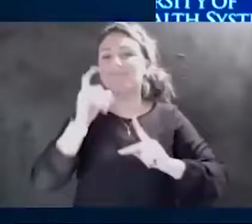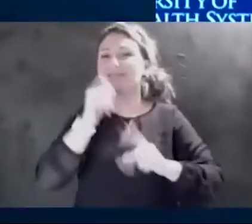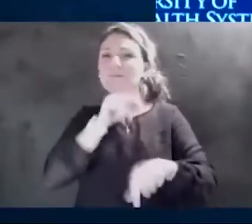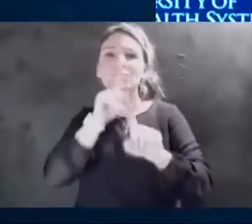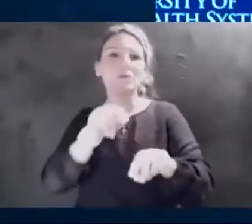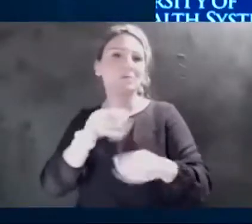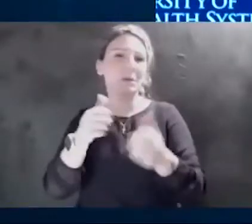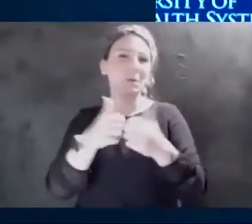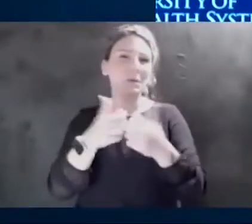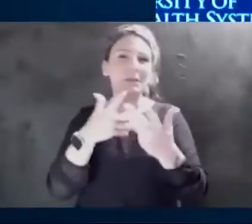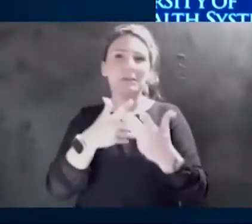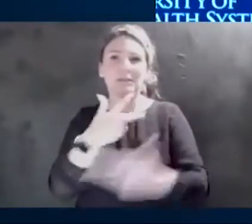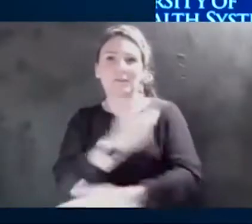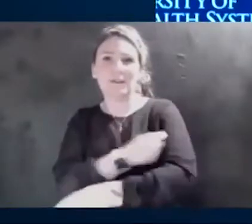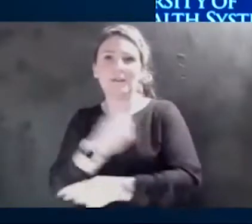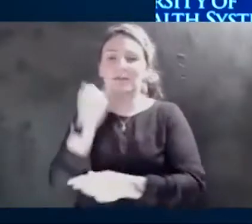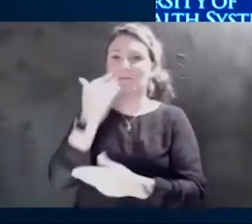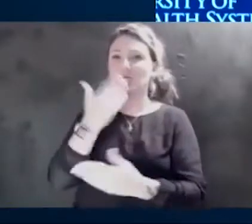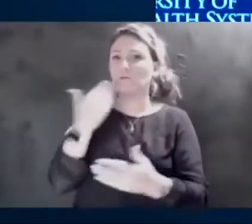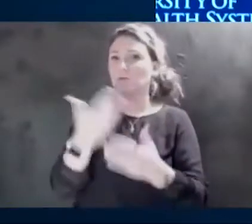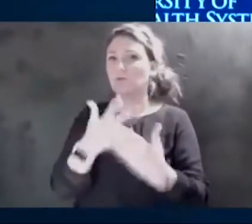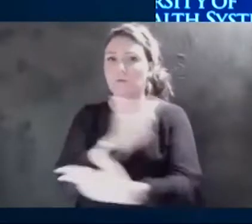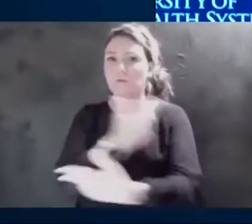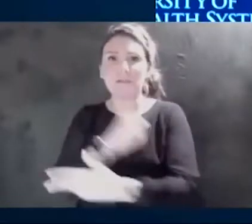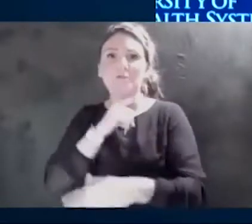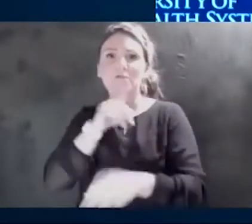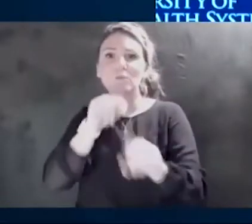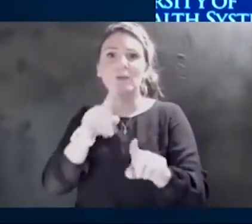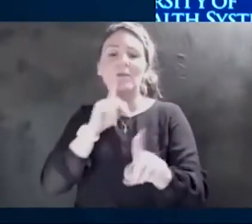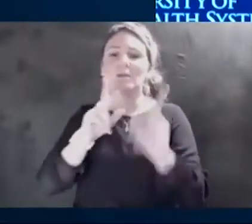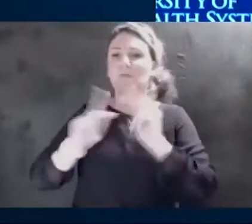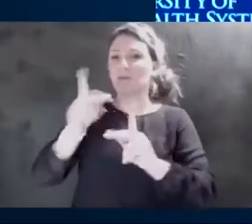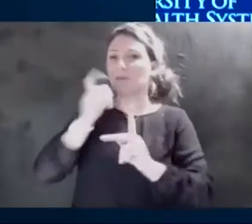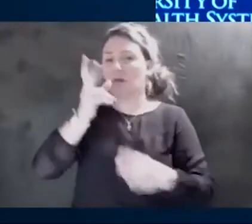good vaccine response, we're just not seeing folks like that getting critically ill.